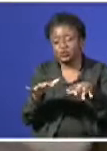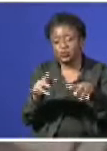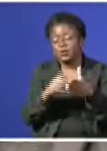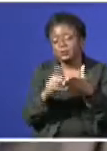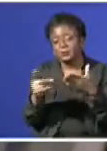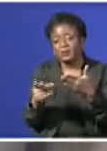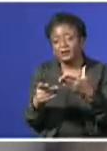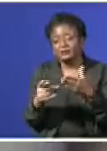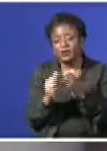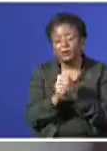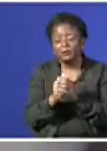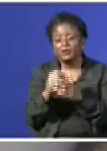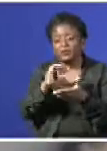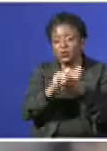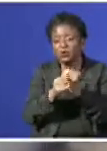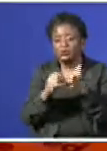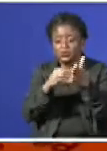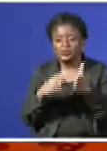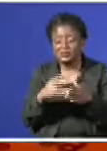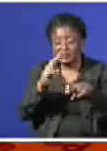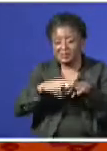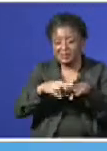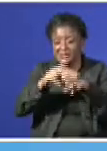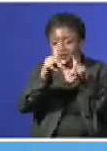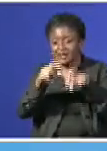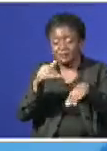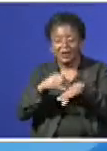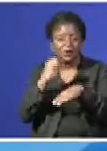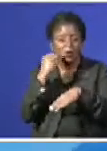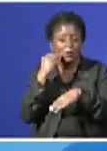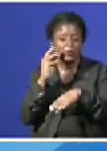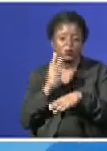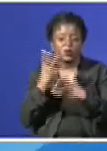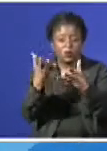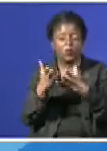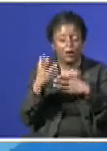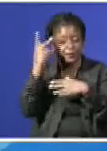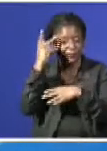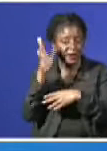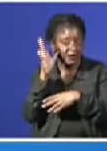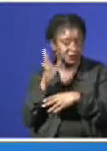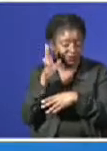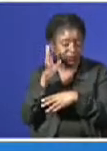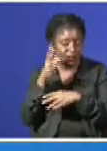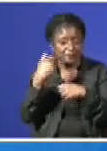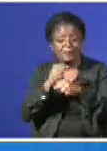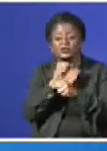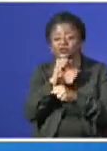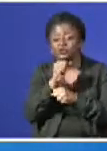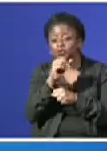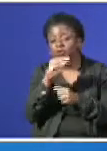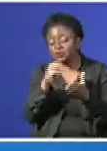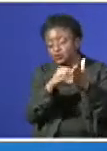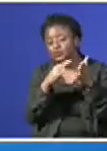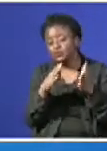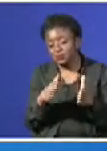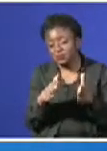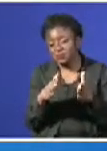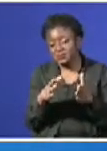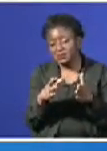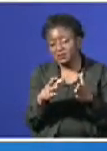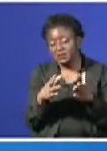the exams from home, Taylor had this to say. We want the parents to ensure that the students, you know,